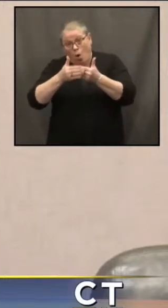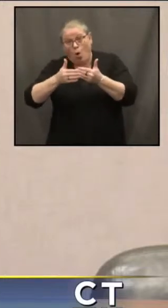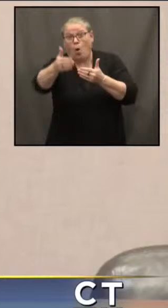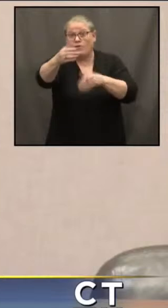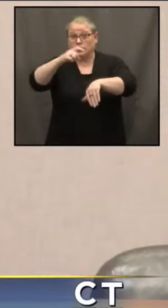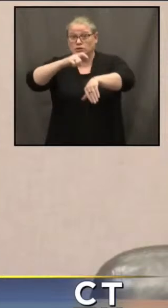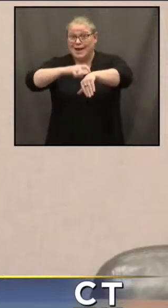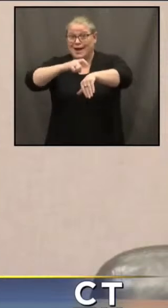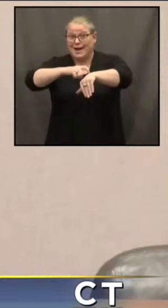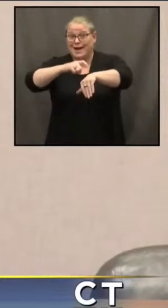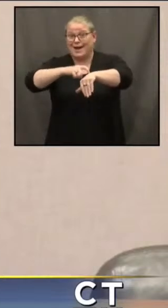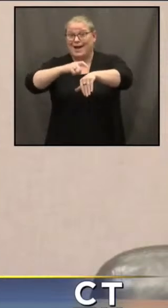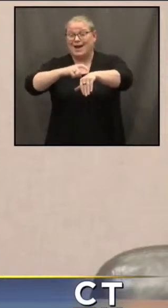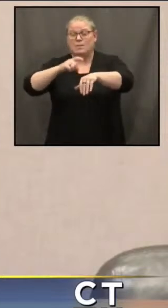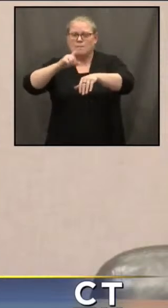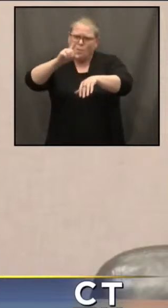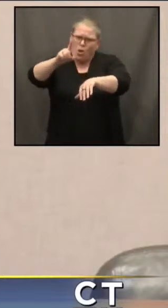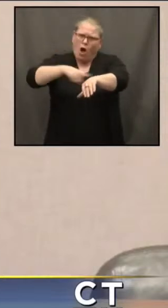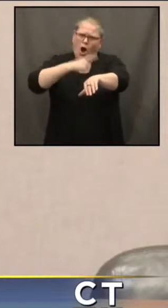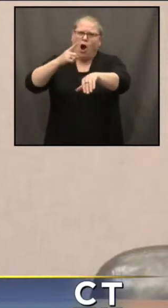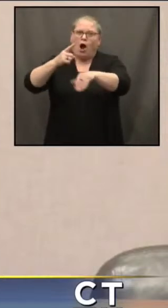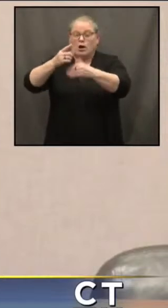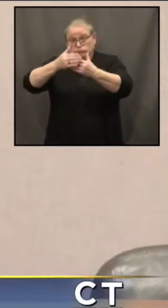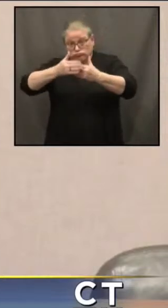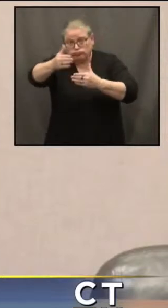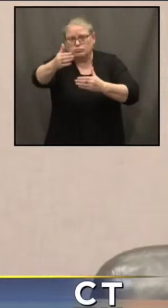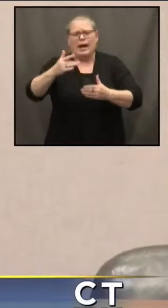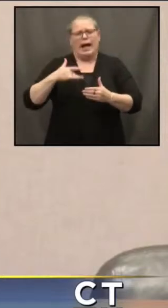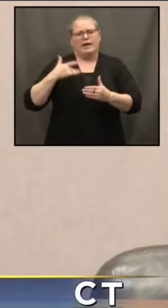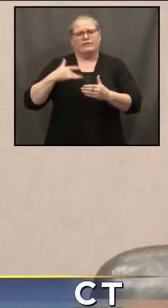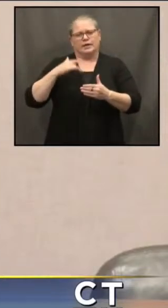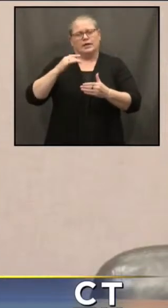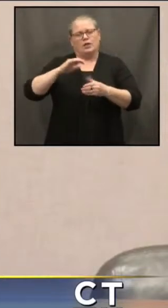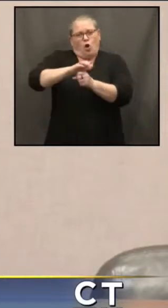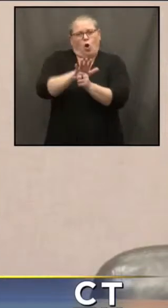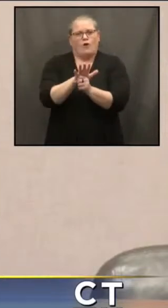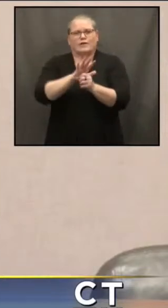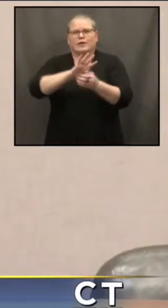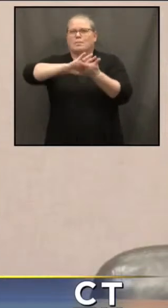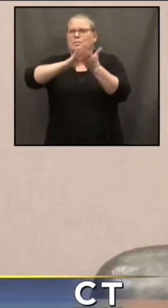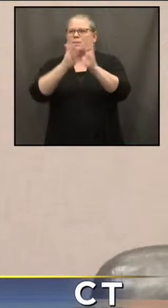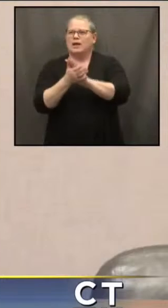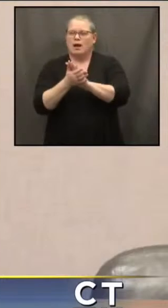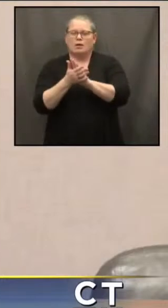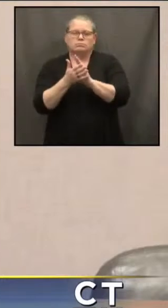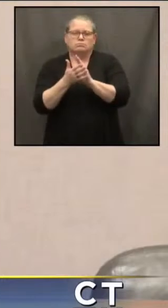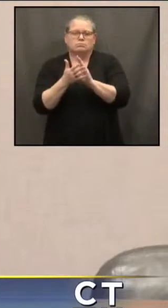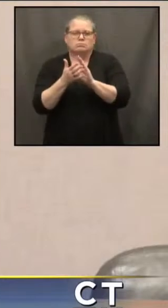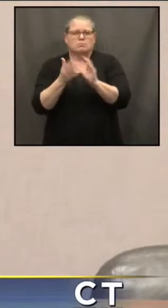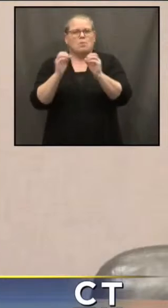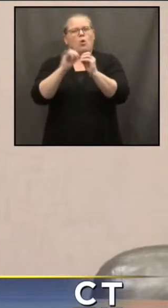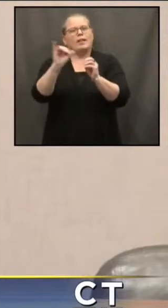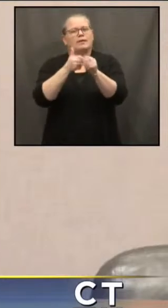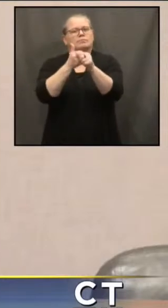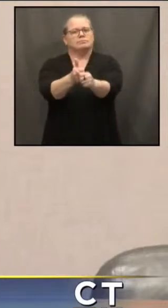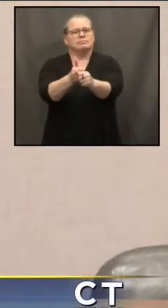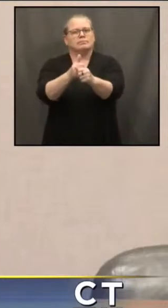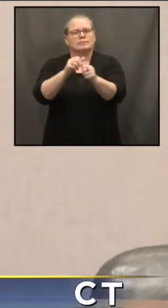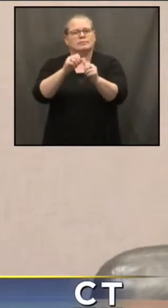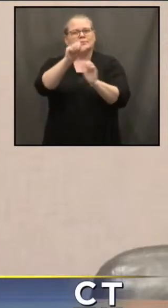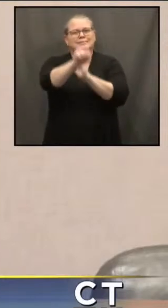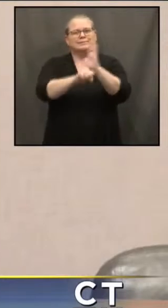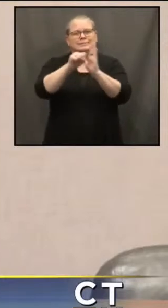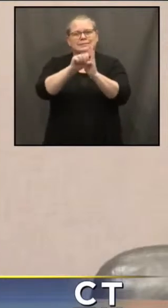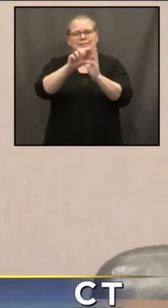virus to be a little bit more seasonal. The Delta variant really caught us off guard, quite frankly, where we had that surge in